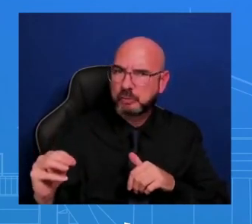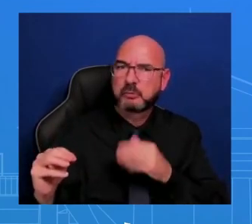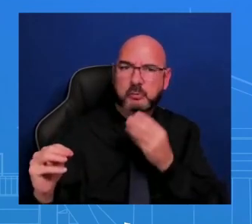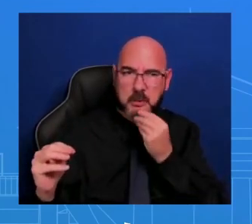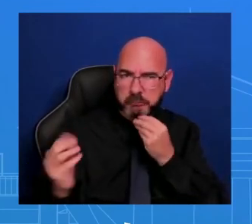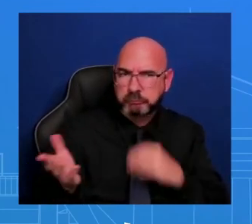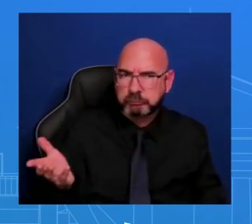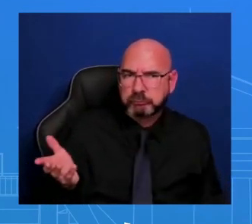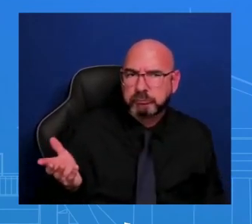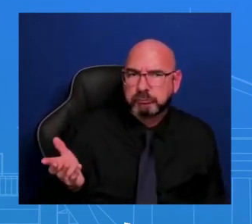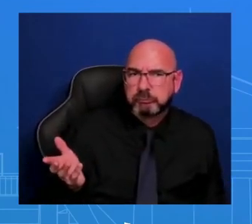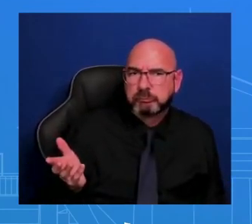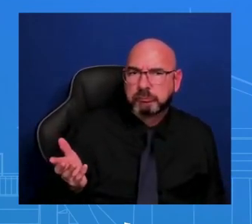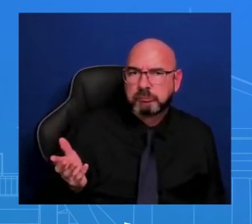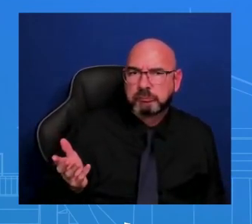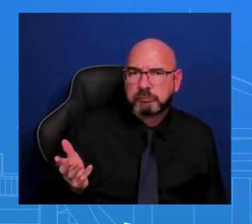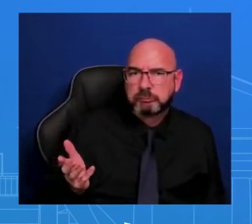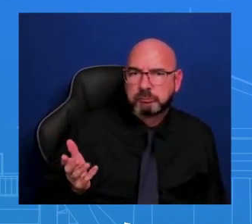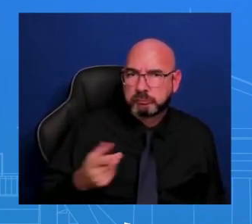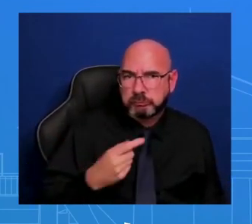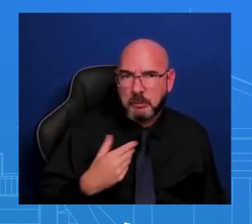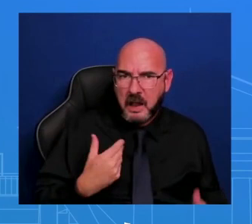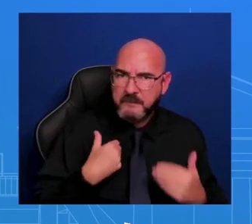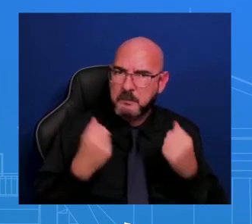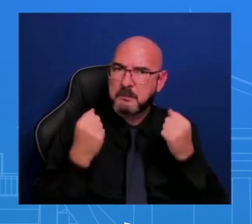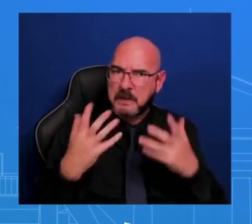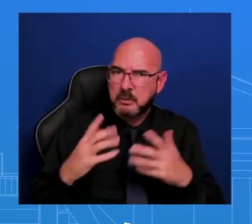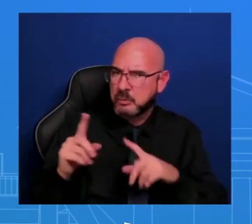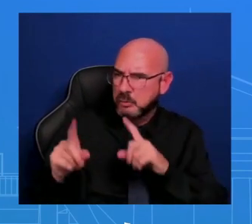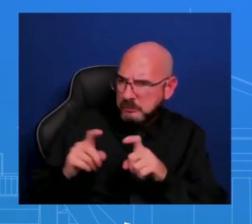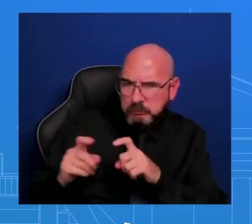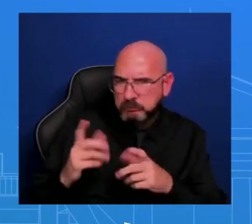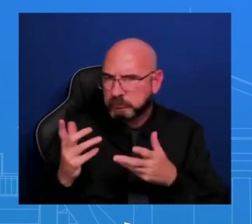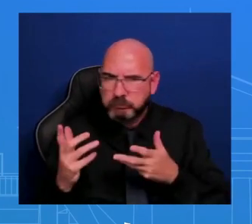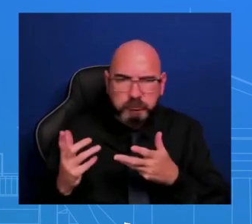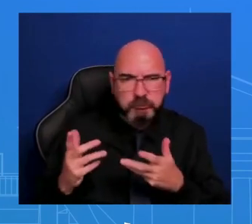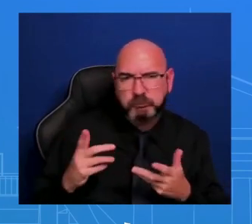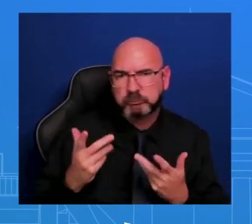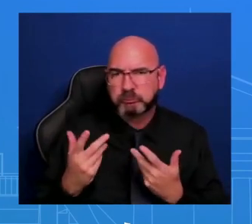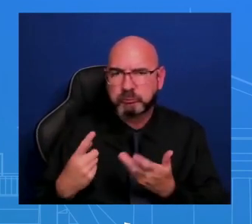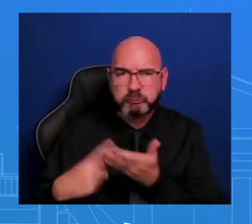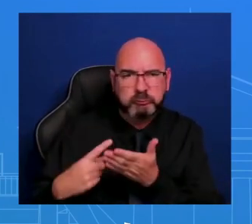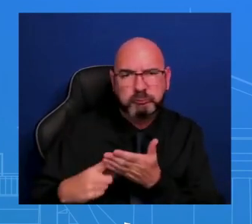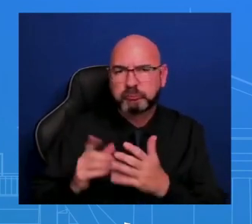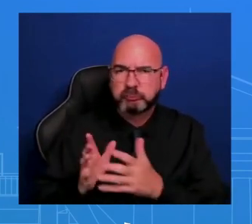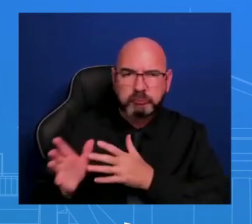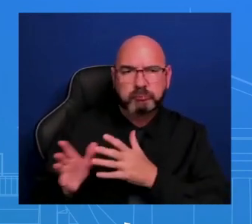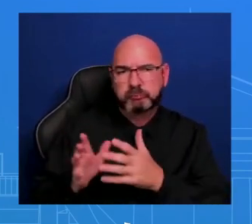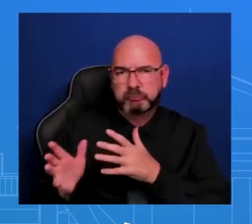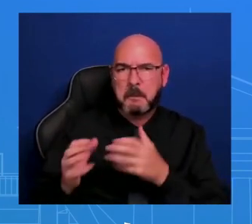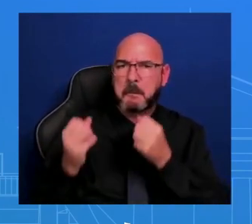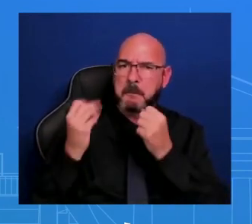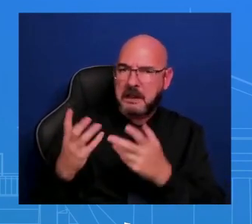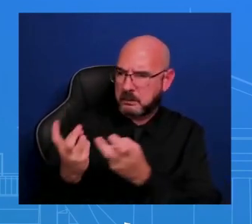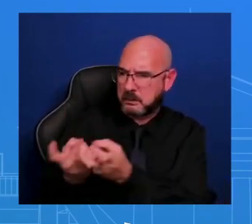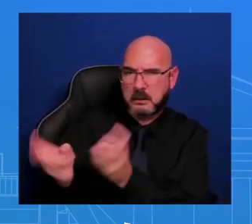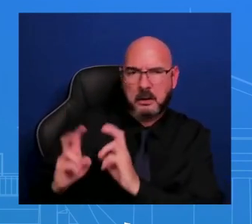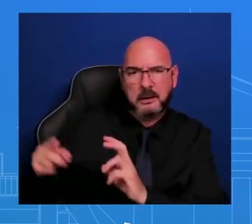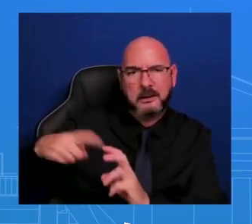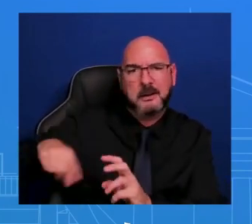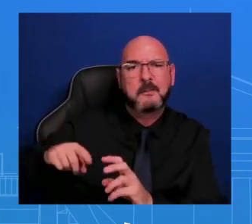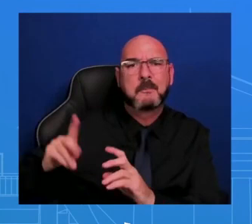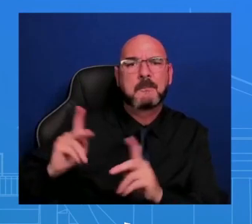hard questions that he wants them to be asking themselves before they start some sort of major ground offensive. Thank you. Sir. Oh,